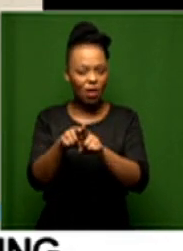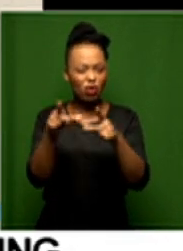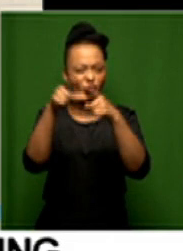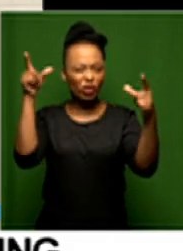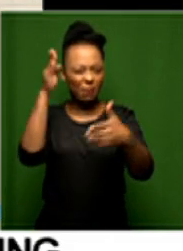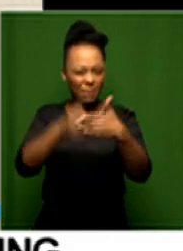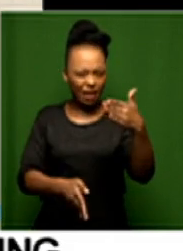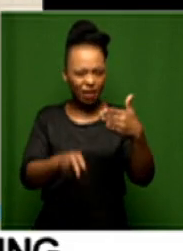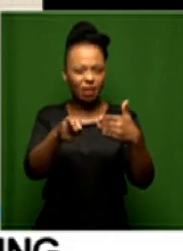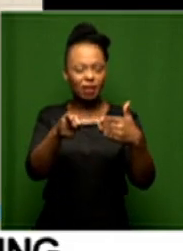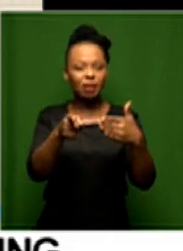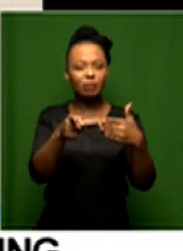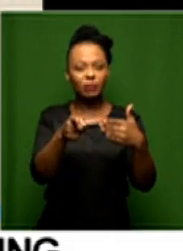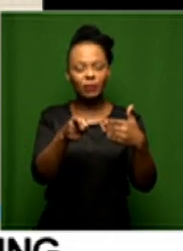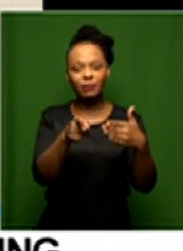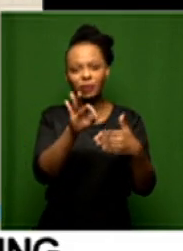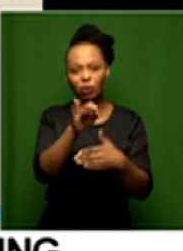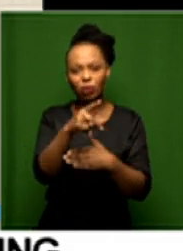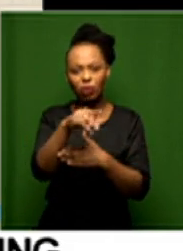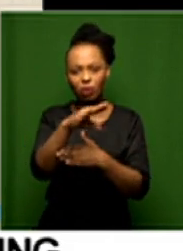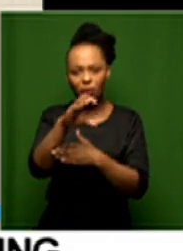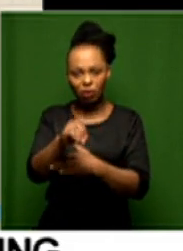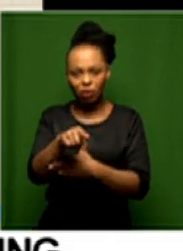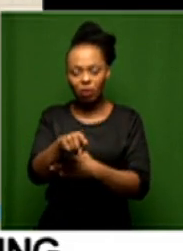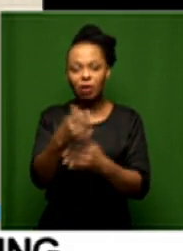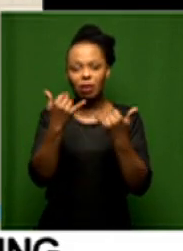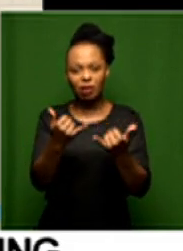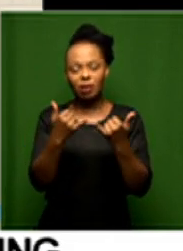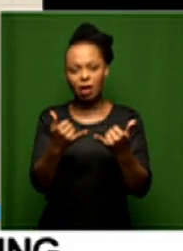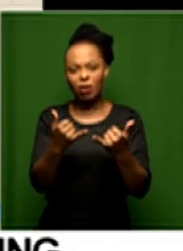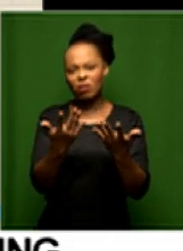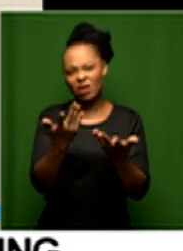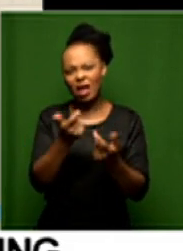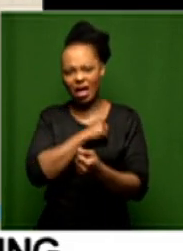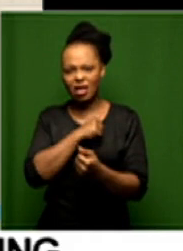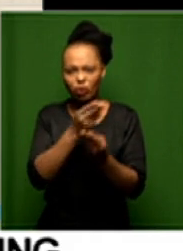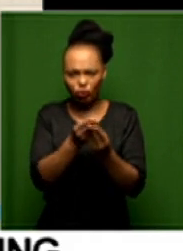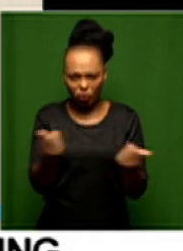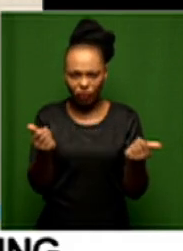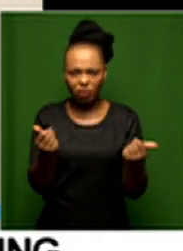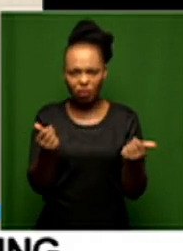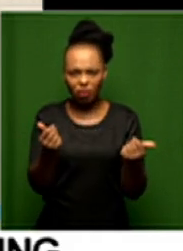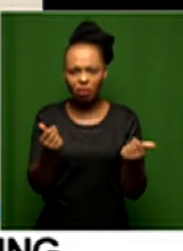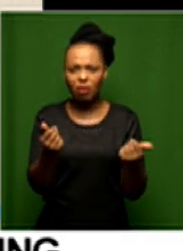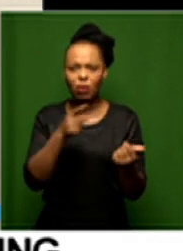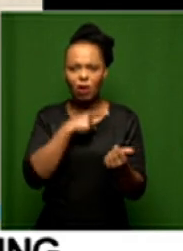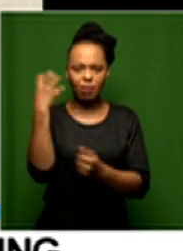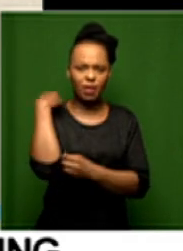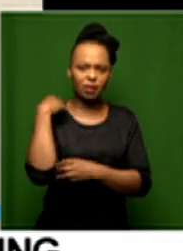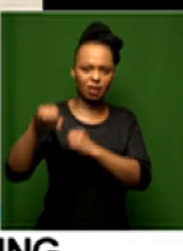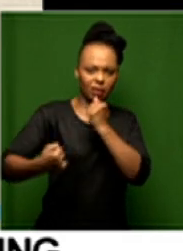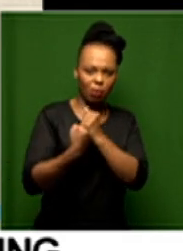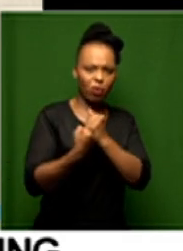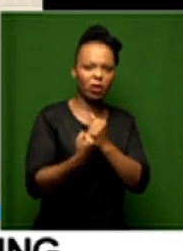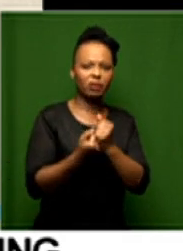and the cost towards the fiscus. So it's important that this one gets sorted out. Luckily, the minister has got huge support from his counterpart in